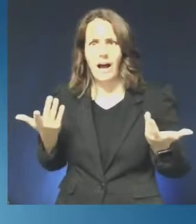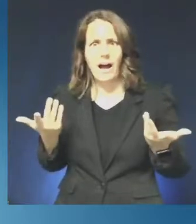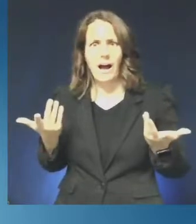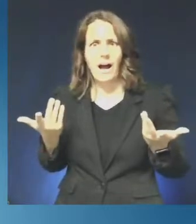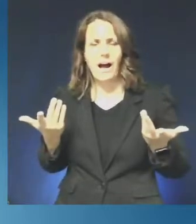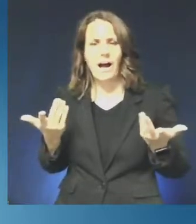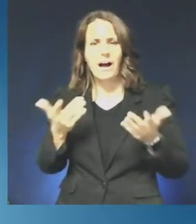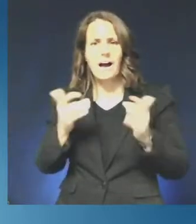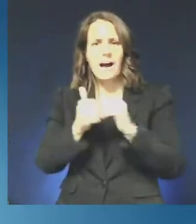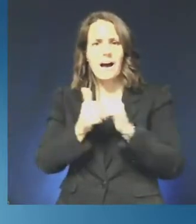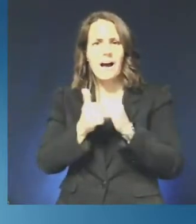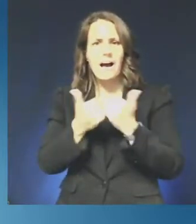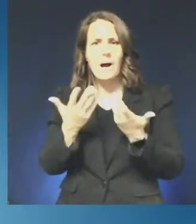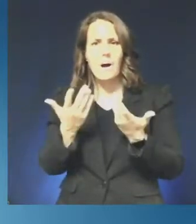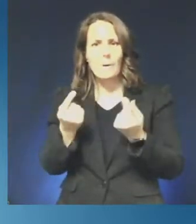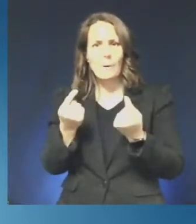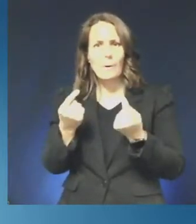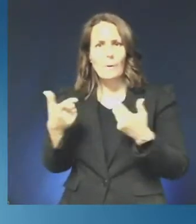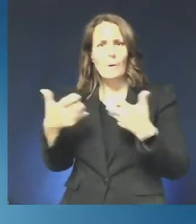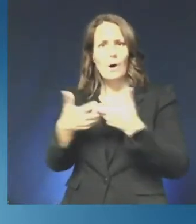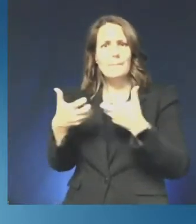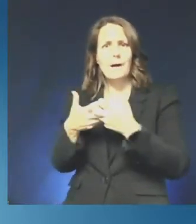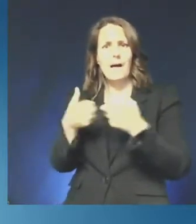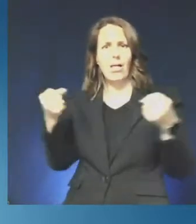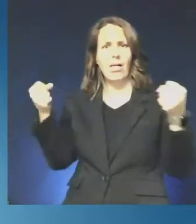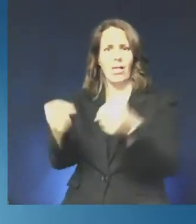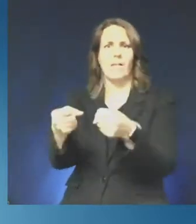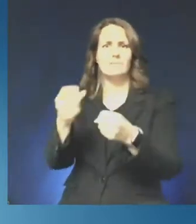to find another place to live?